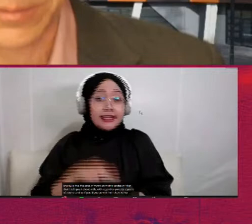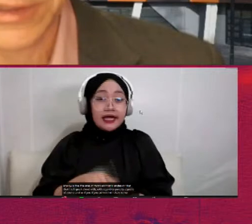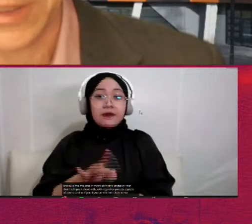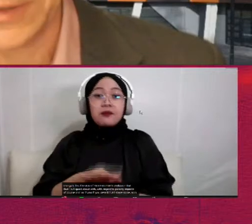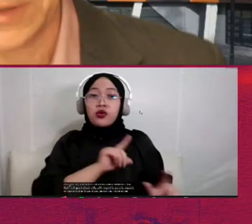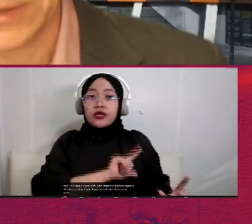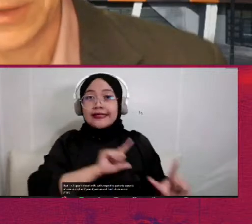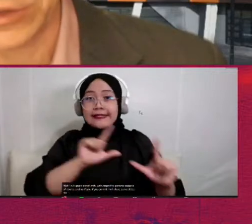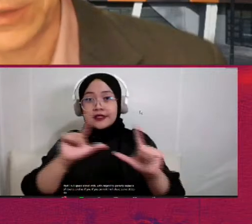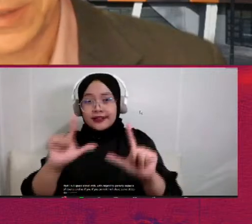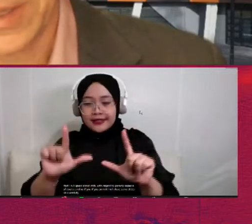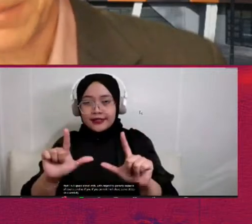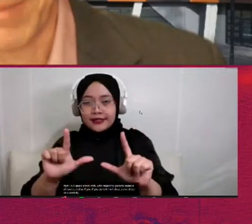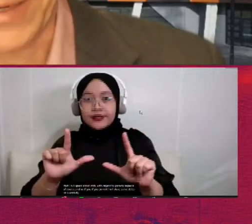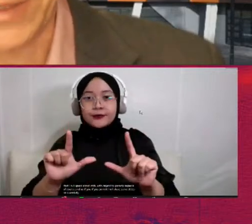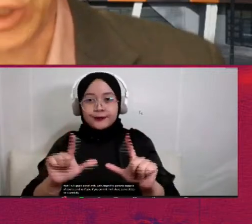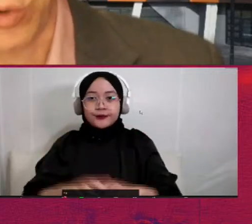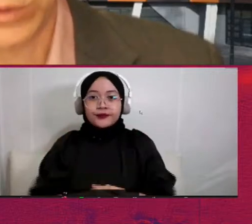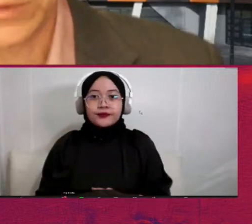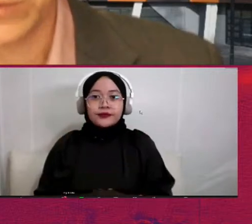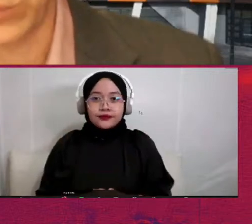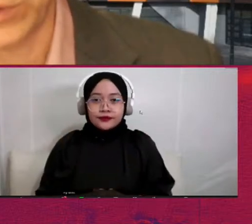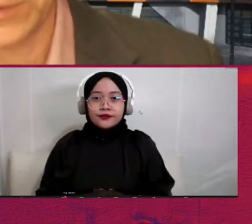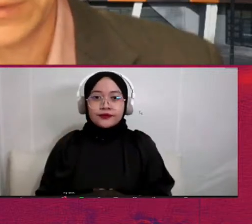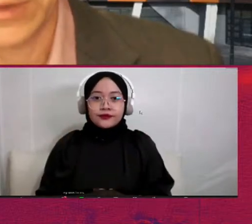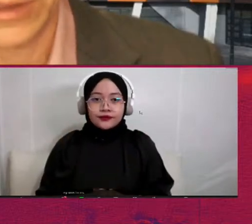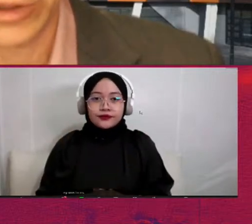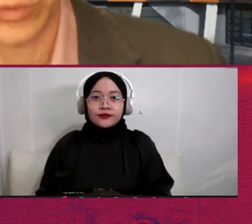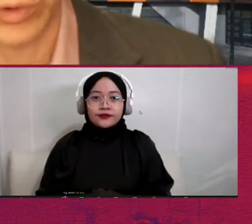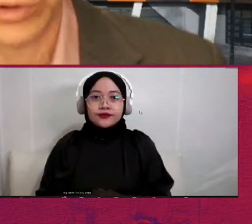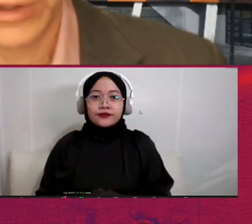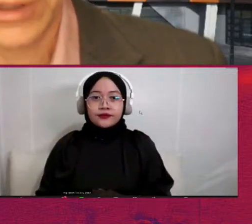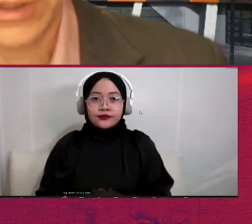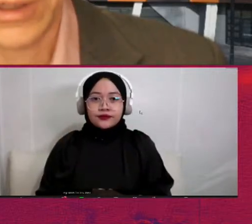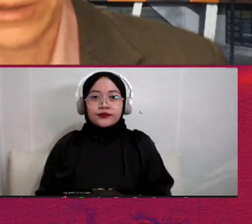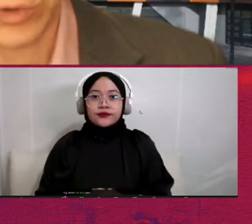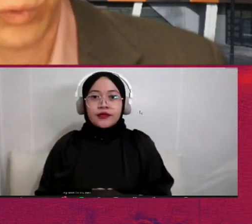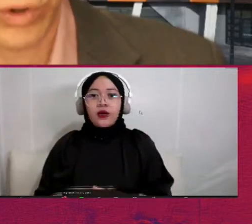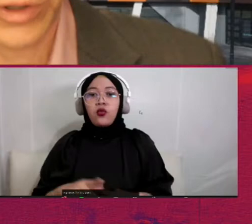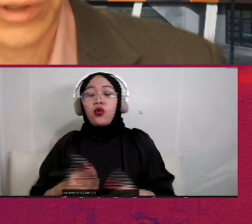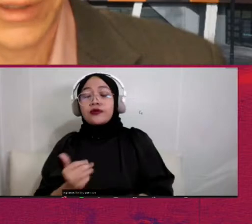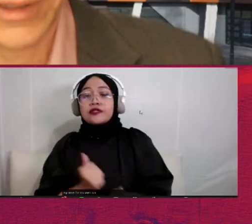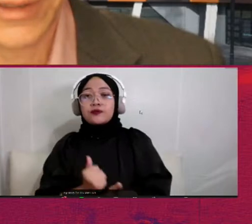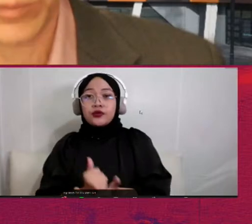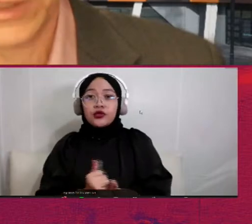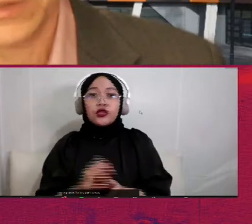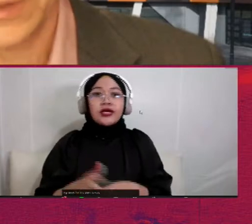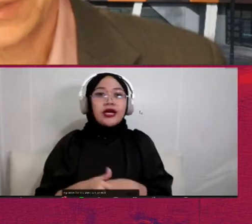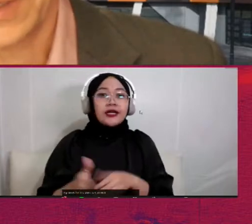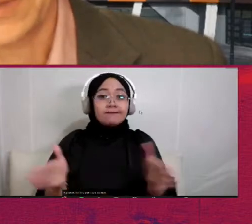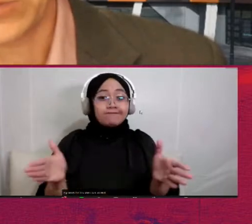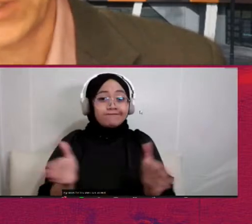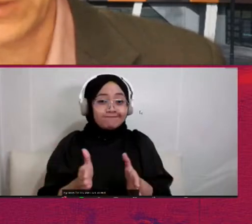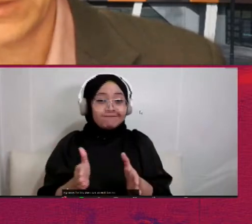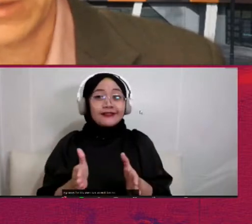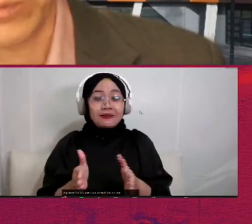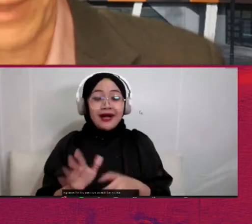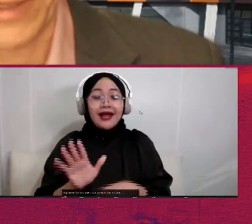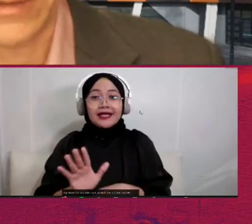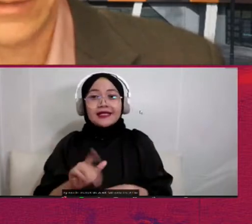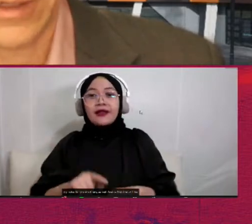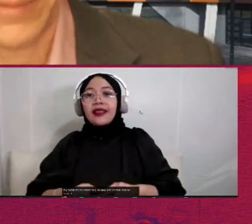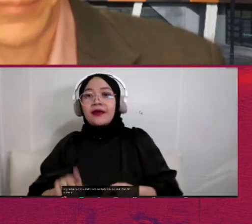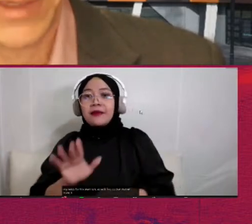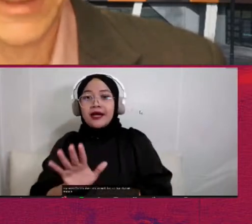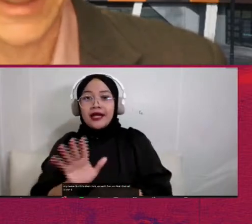some slides. They're essentially my notes for this short talk as well, and so that will